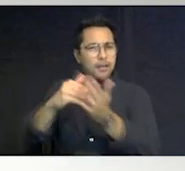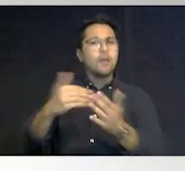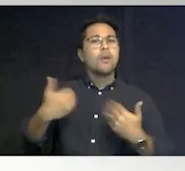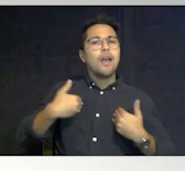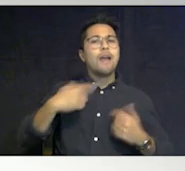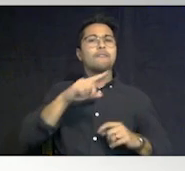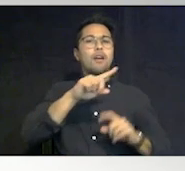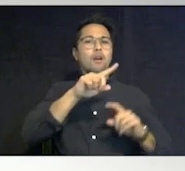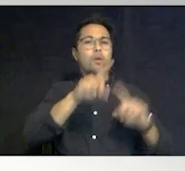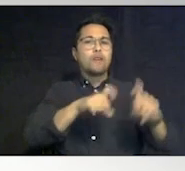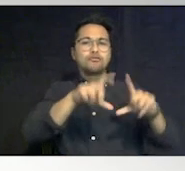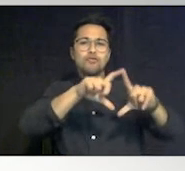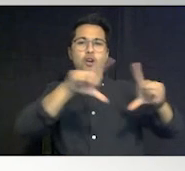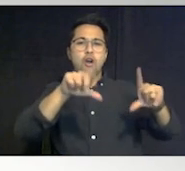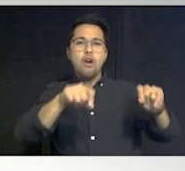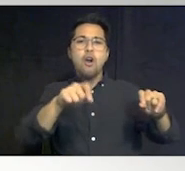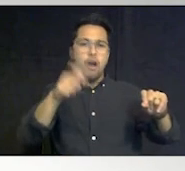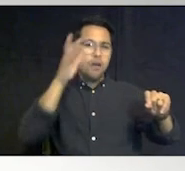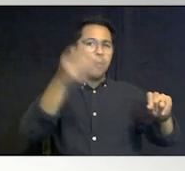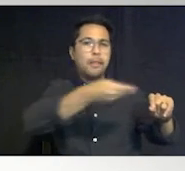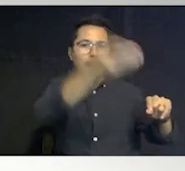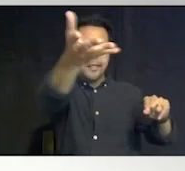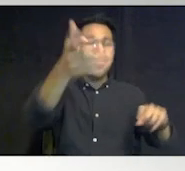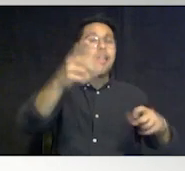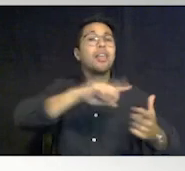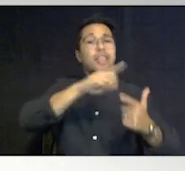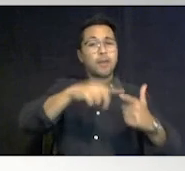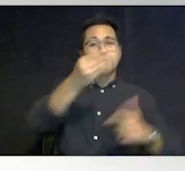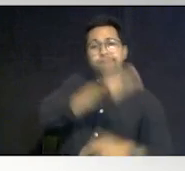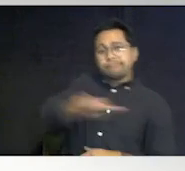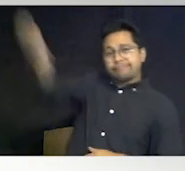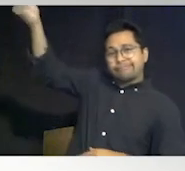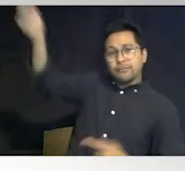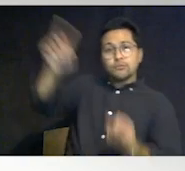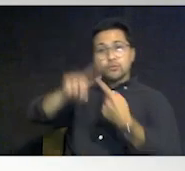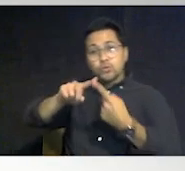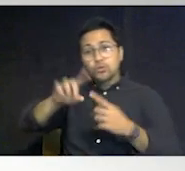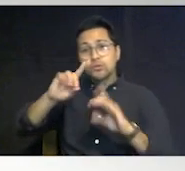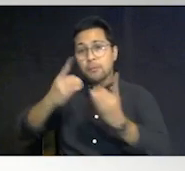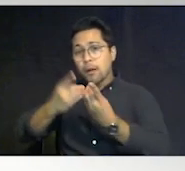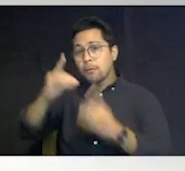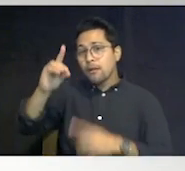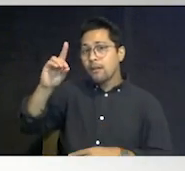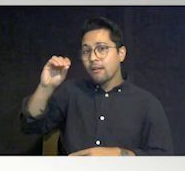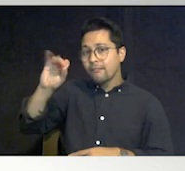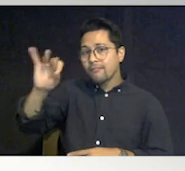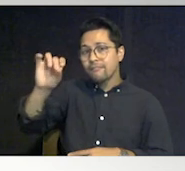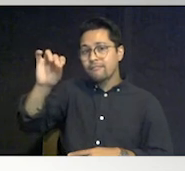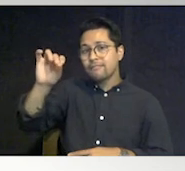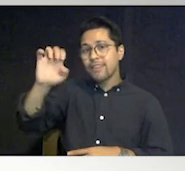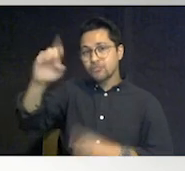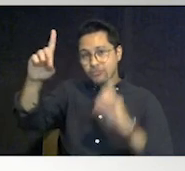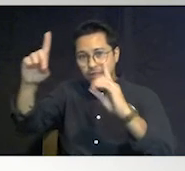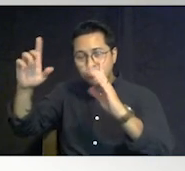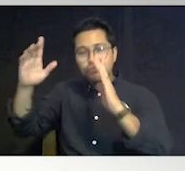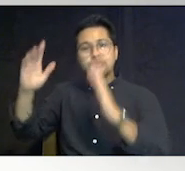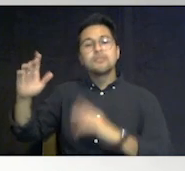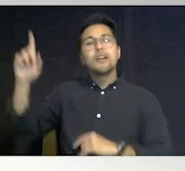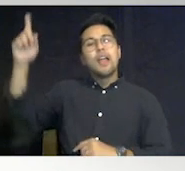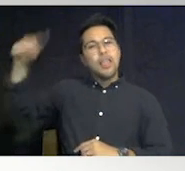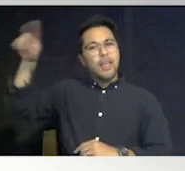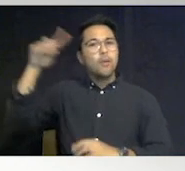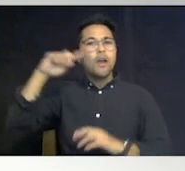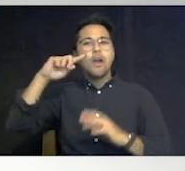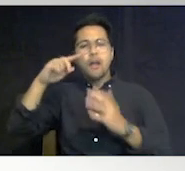question cards for you. We're going to take these back to the Department of Education and go through them and assign specialists to respond to each of